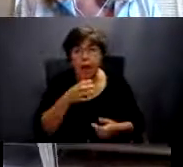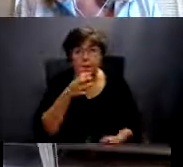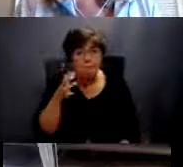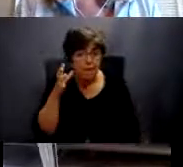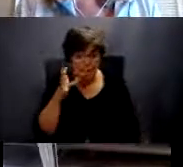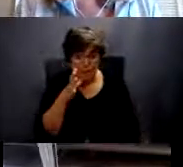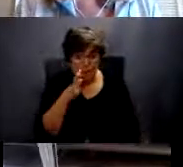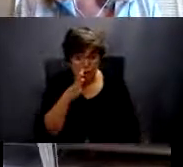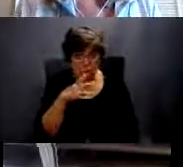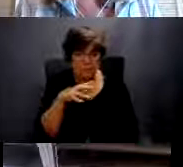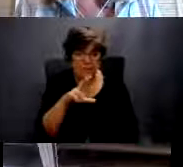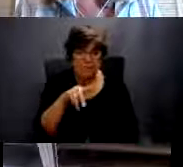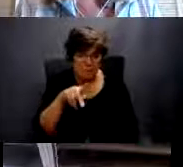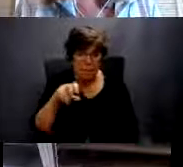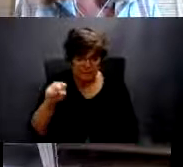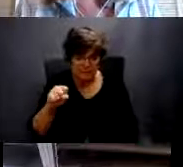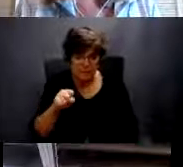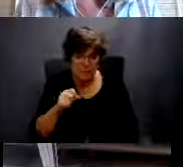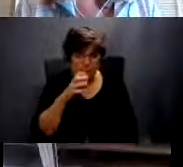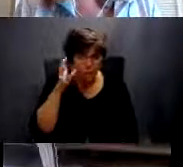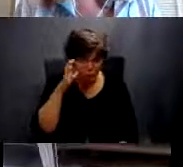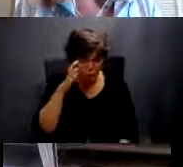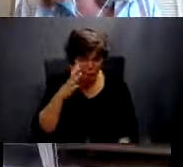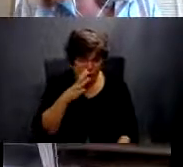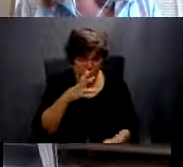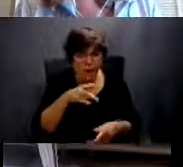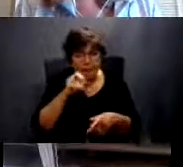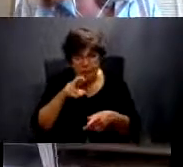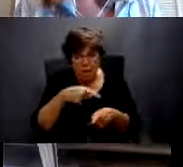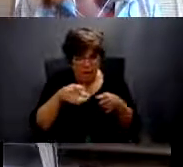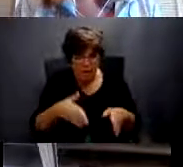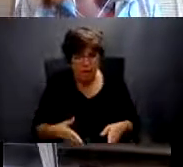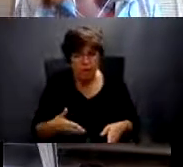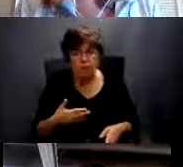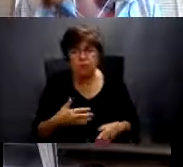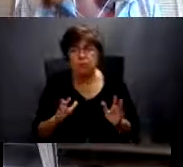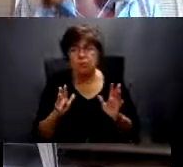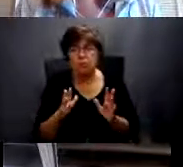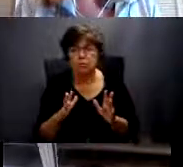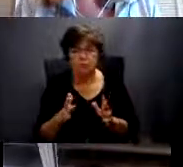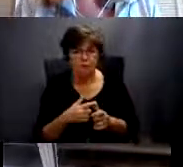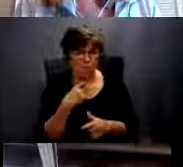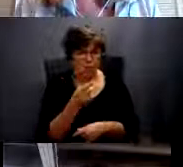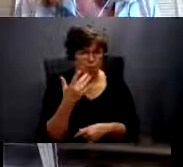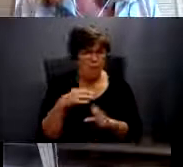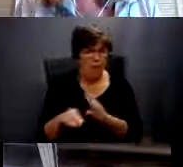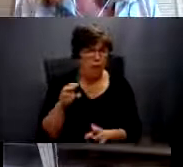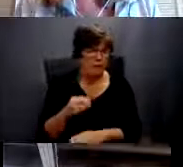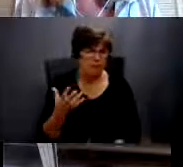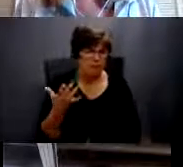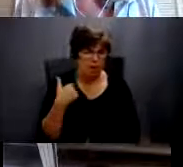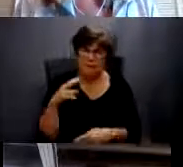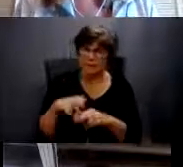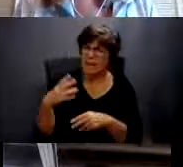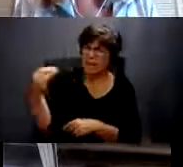peer specialist, and I will start with why I'm outside to begin with. One, it's a beautiful day out,